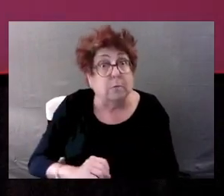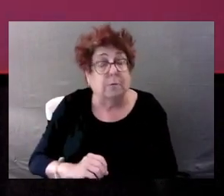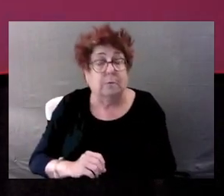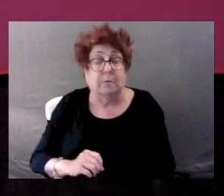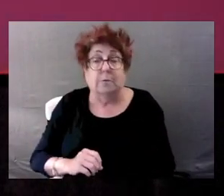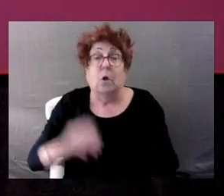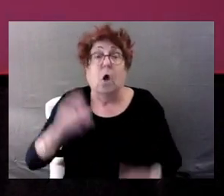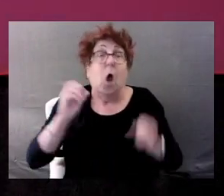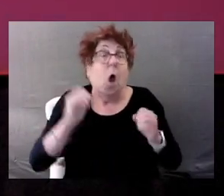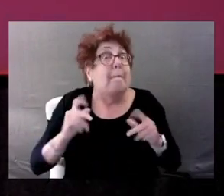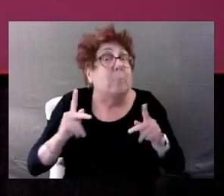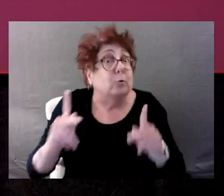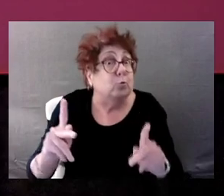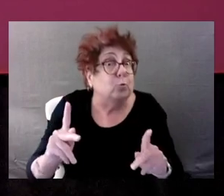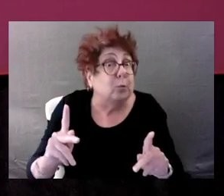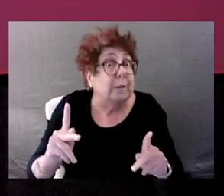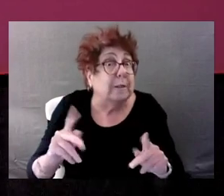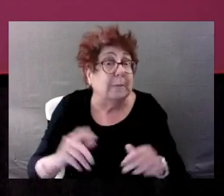Opportunity.